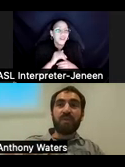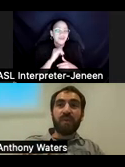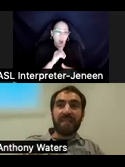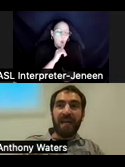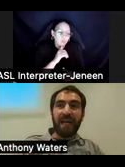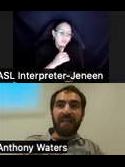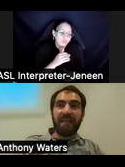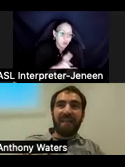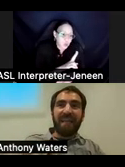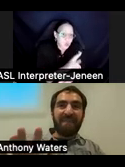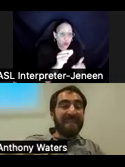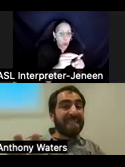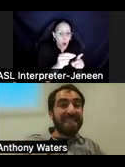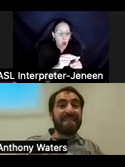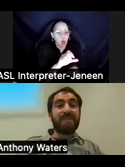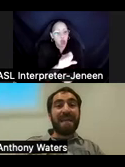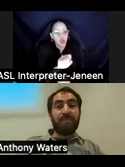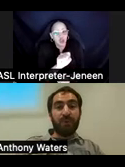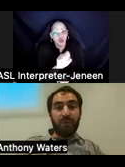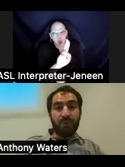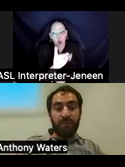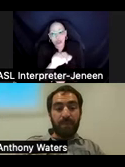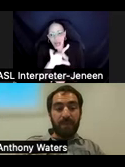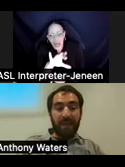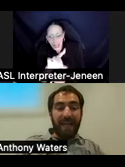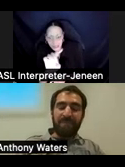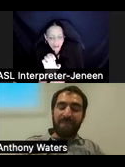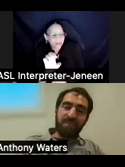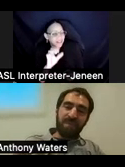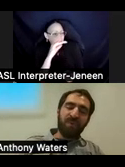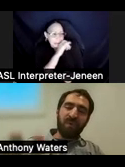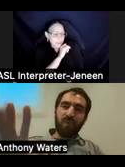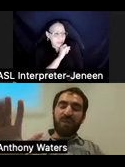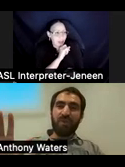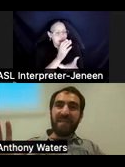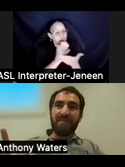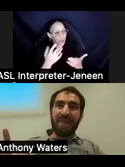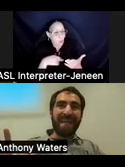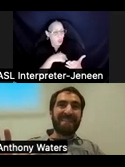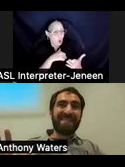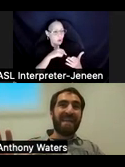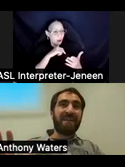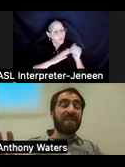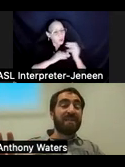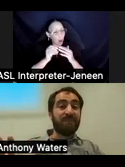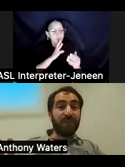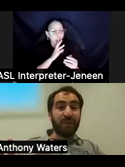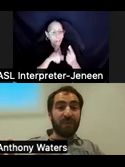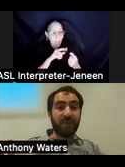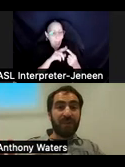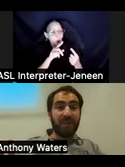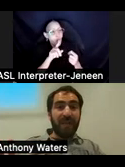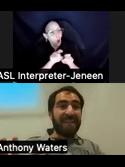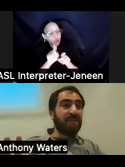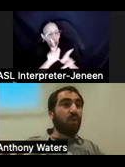word suicide, it makes it seem taboo. And it makes people retreat back into the shadows even